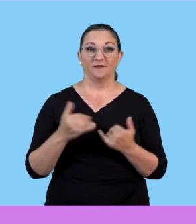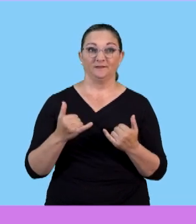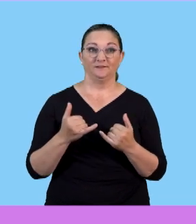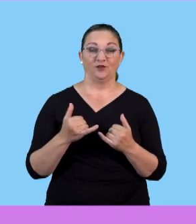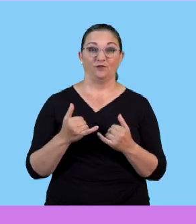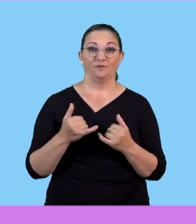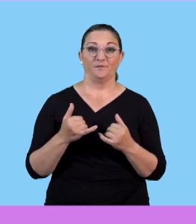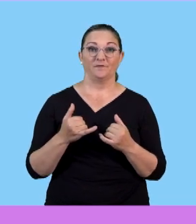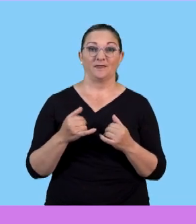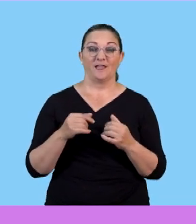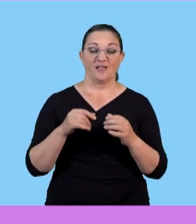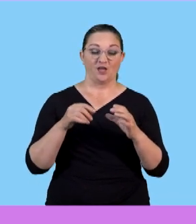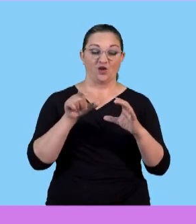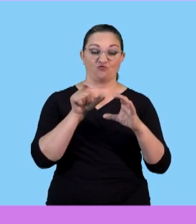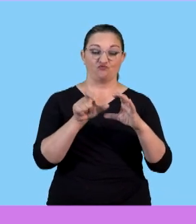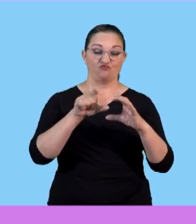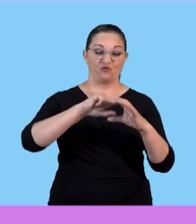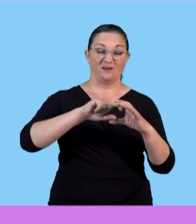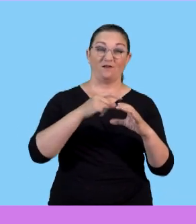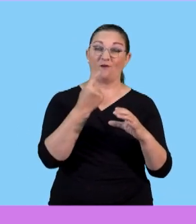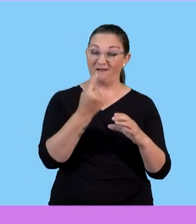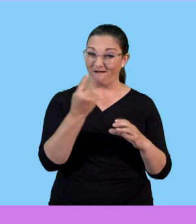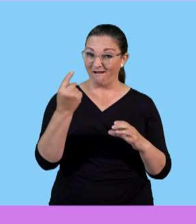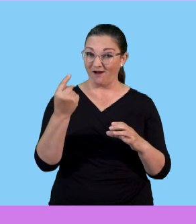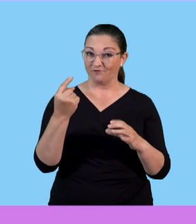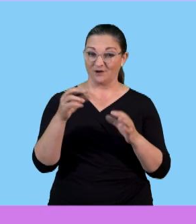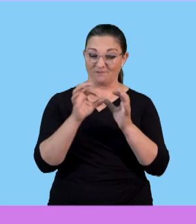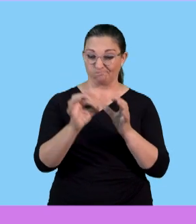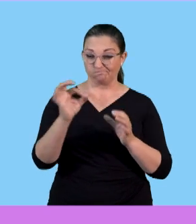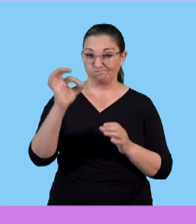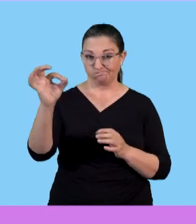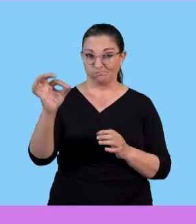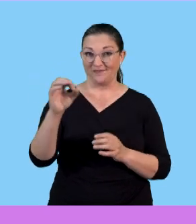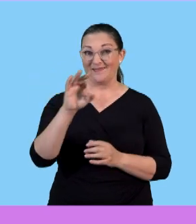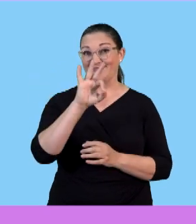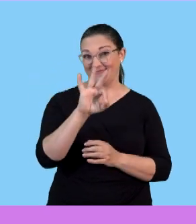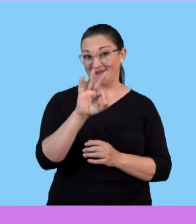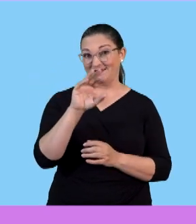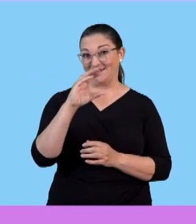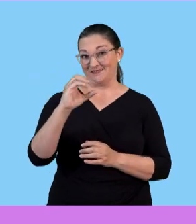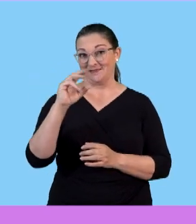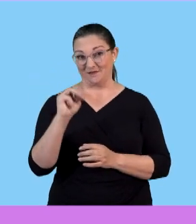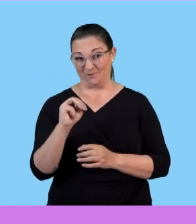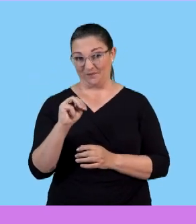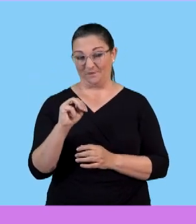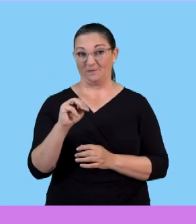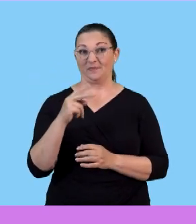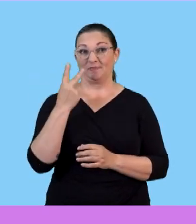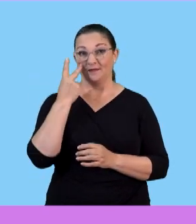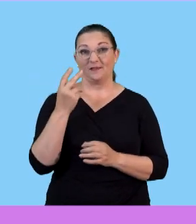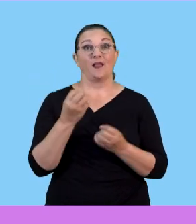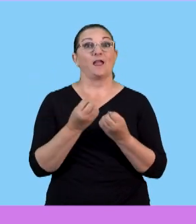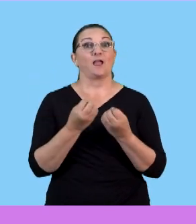If the radius for each circle is 3 centimeters, calculate the amount of